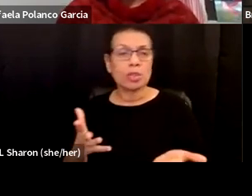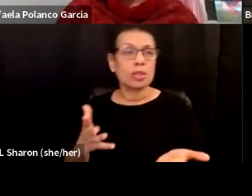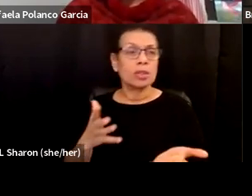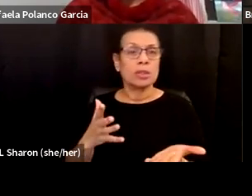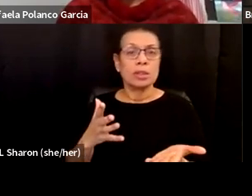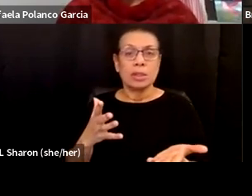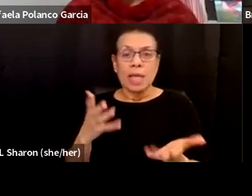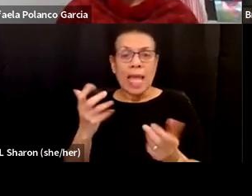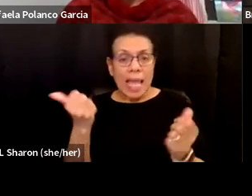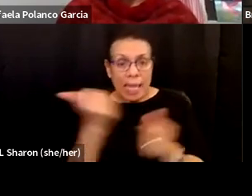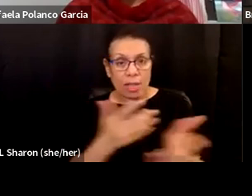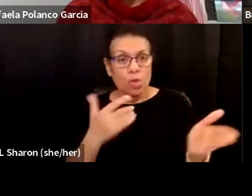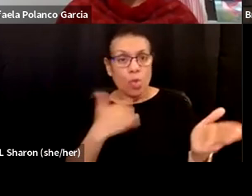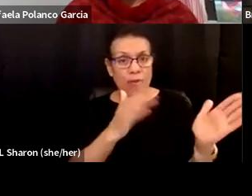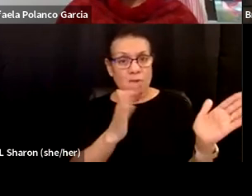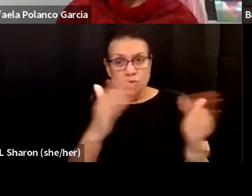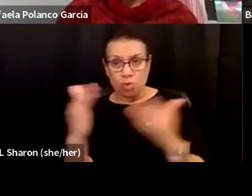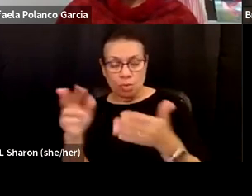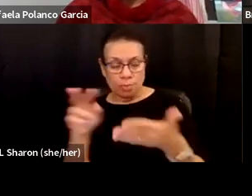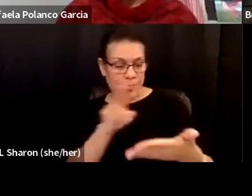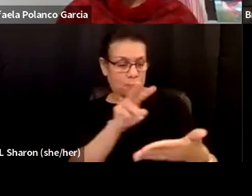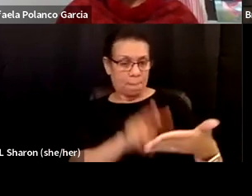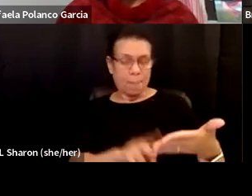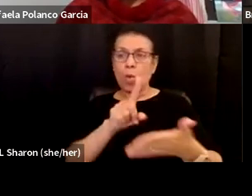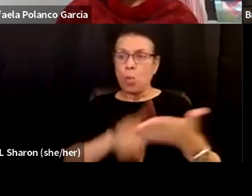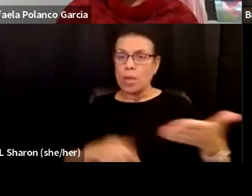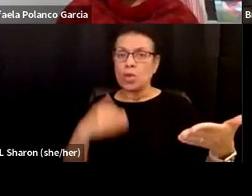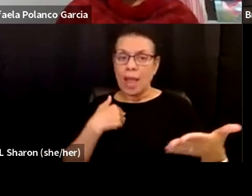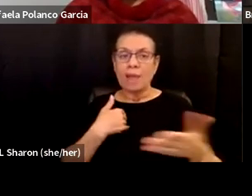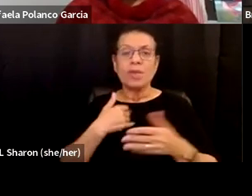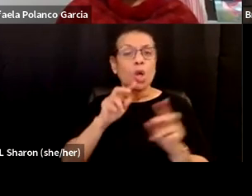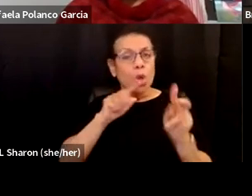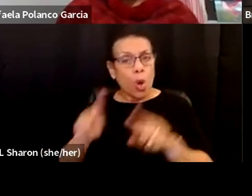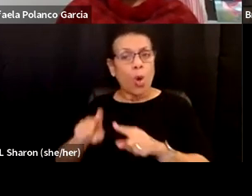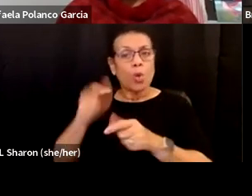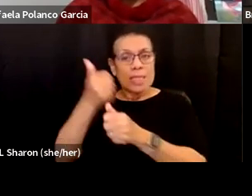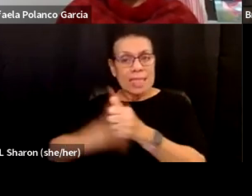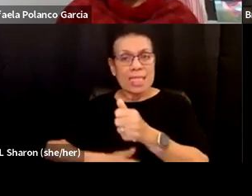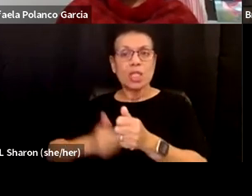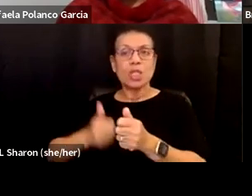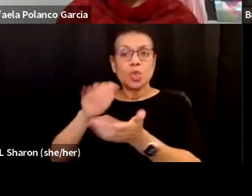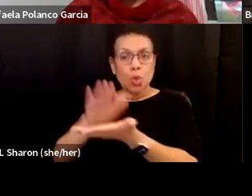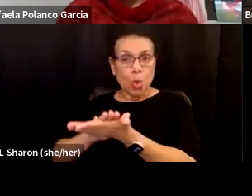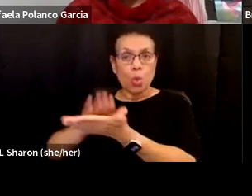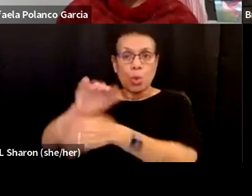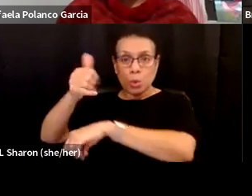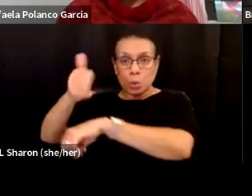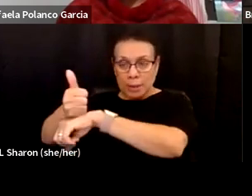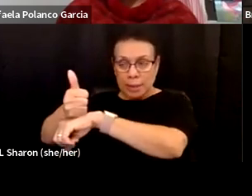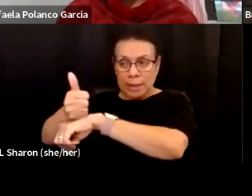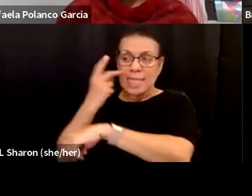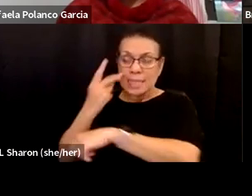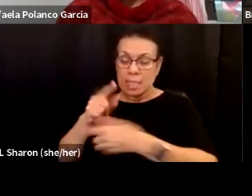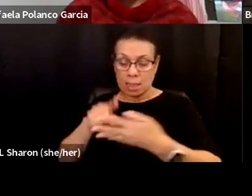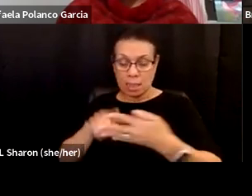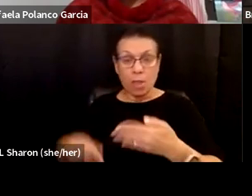um and so you have to stand you have to look at each of the schools against that standard and then we have to make some